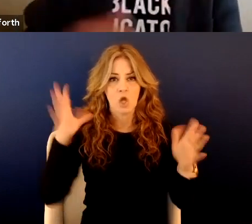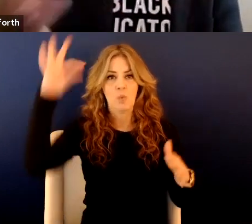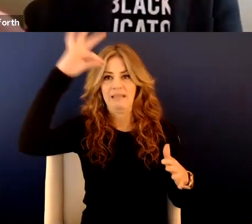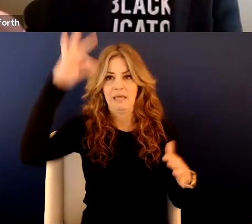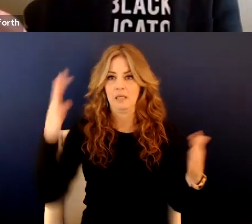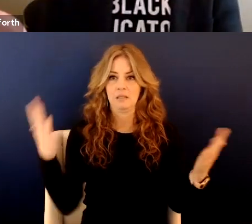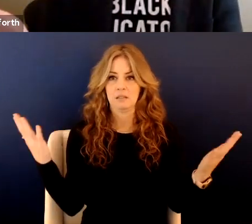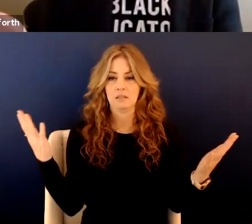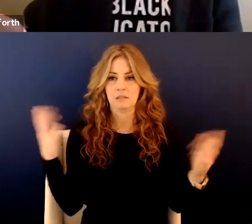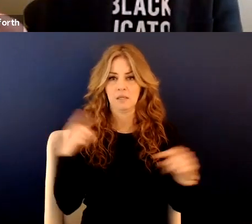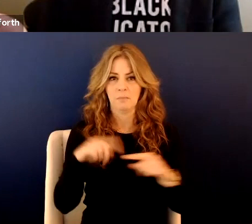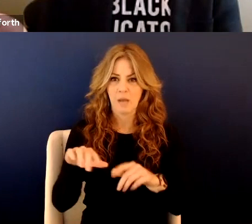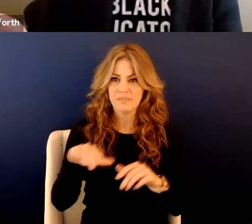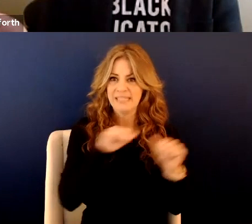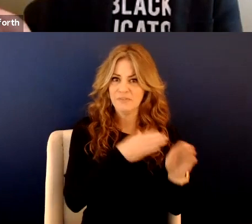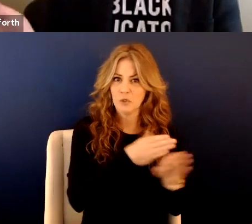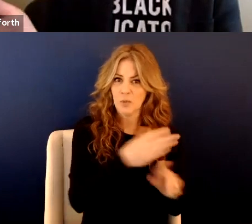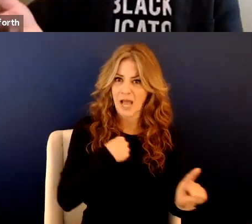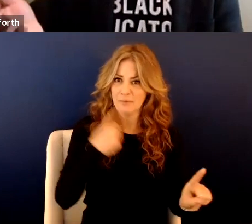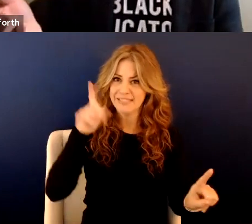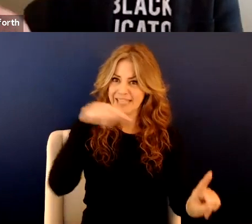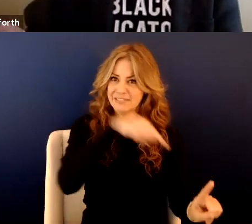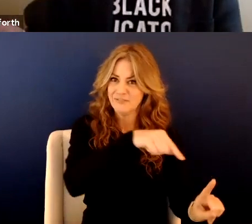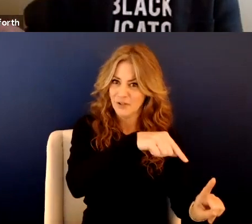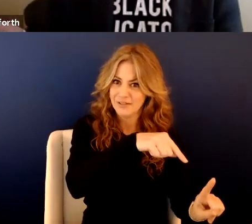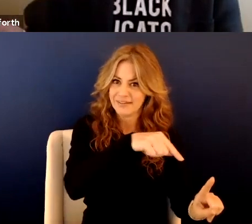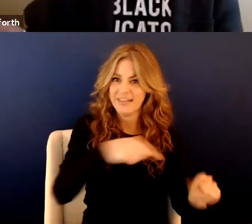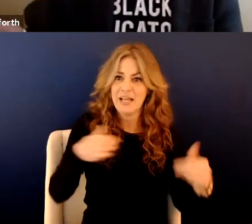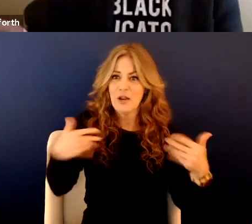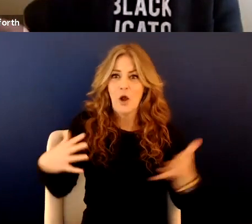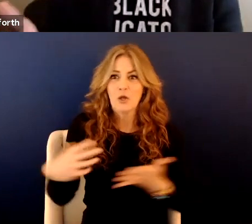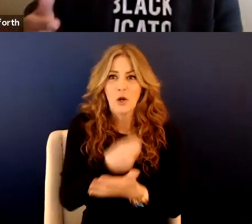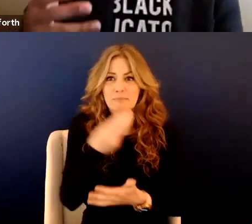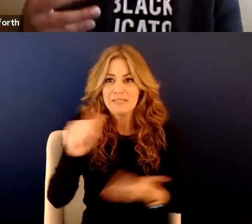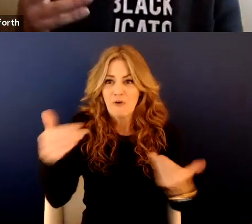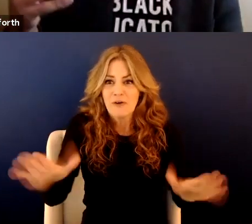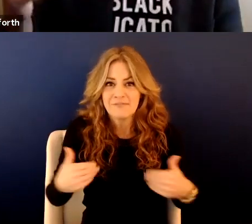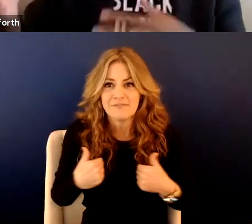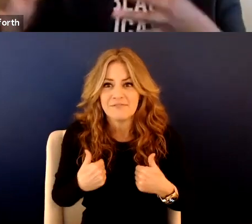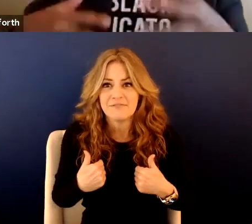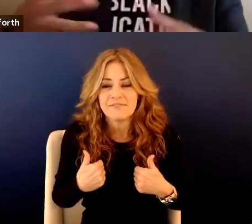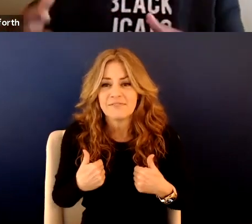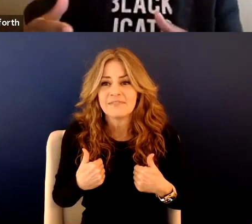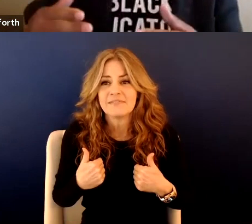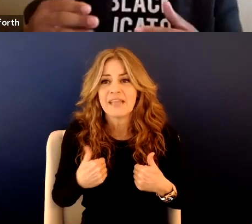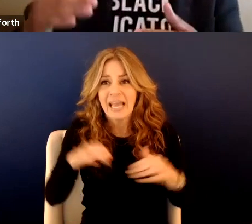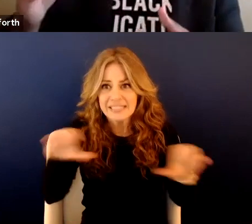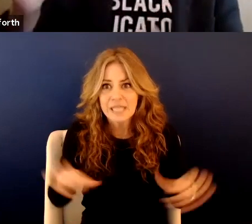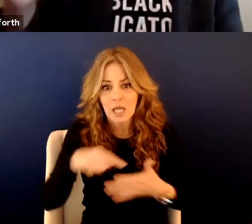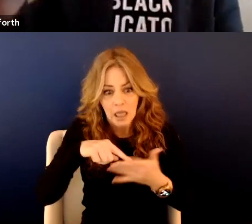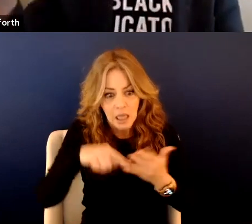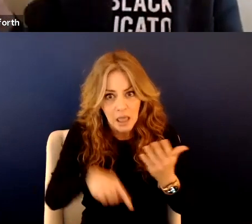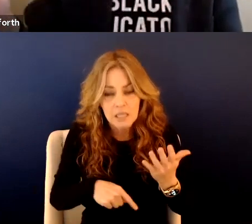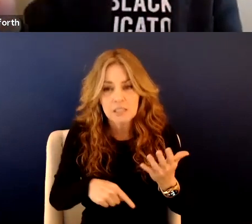was leaving a career where I was very successful. I had already earned my master's degree. I had done all these things. So